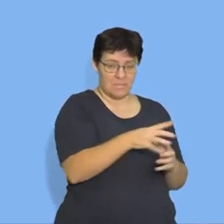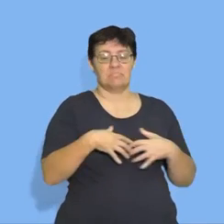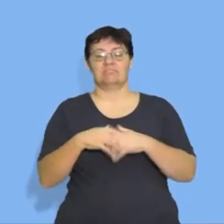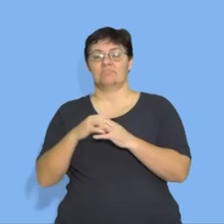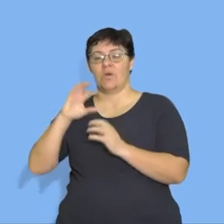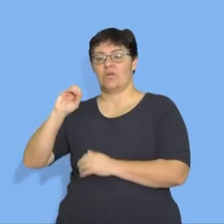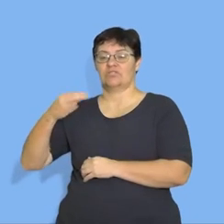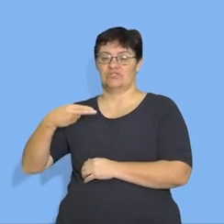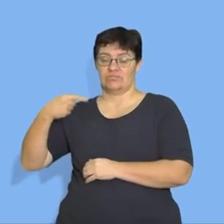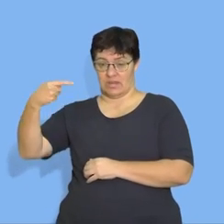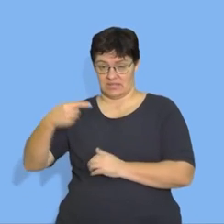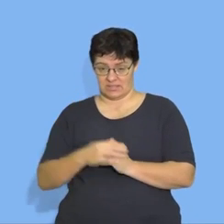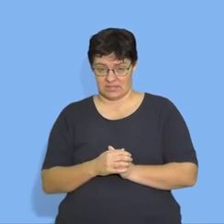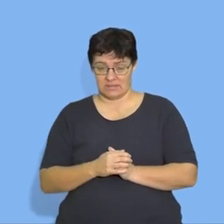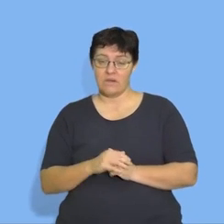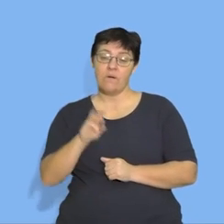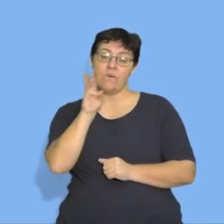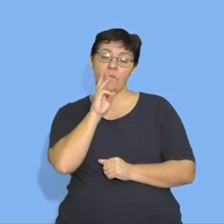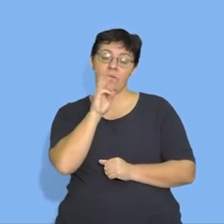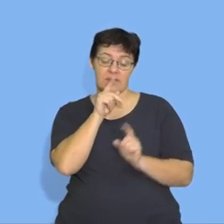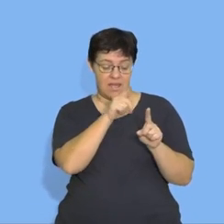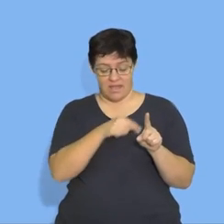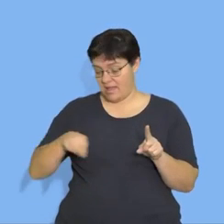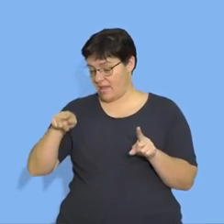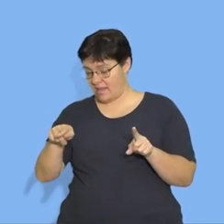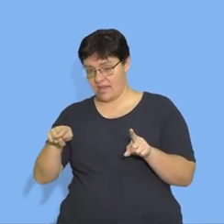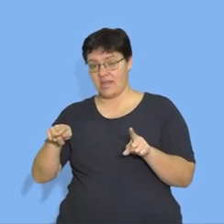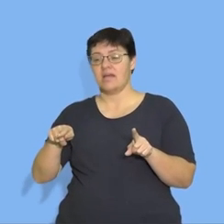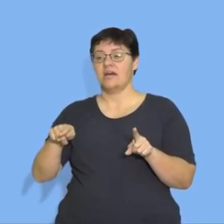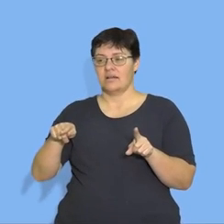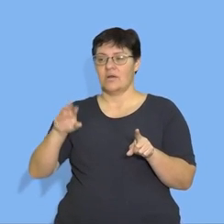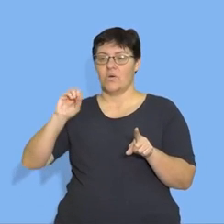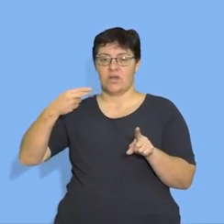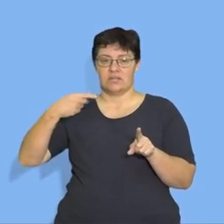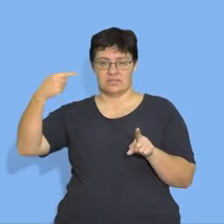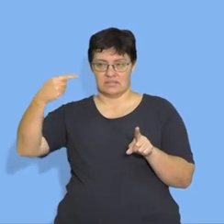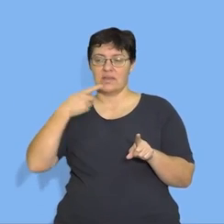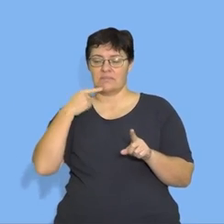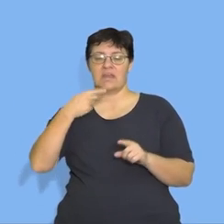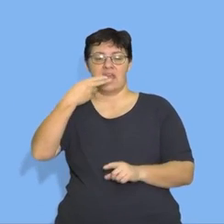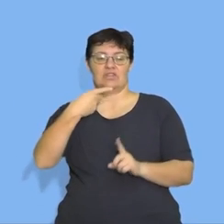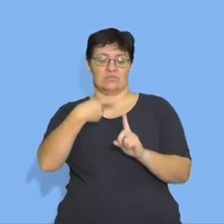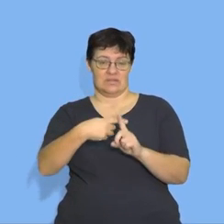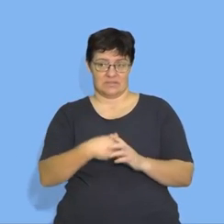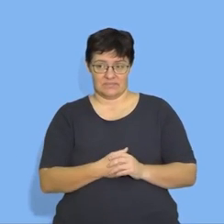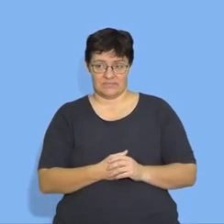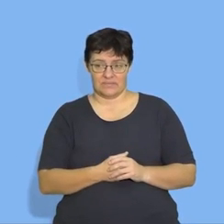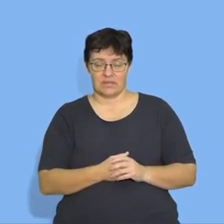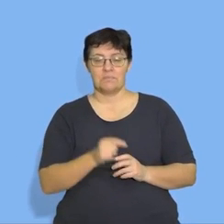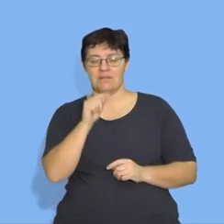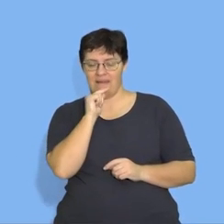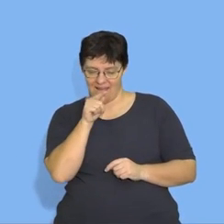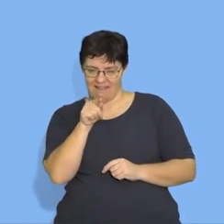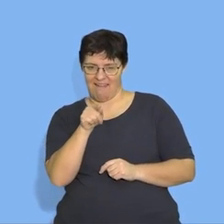The difference between the water molecule and the hydroxide ion is the H plus. So indeed, this is a conjugate acid-base